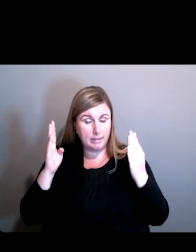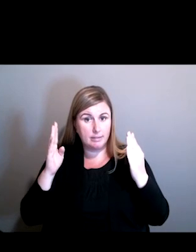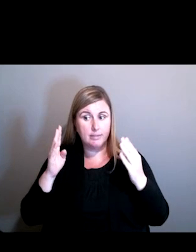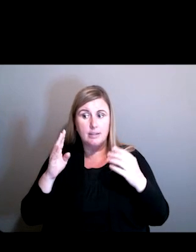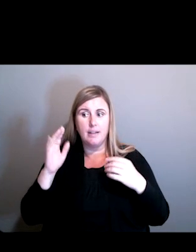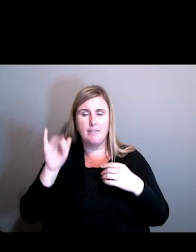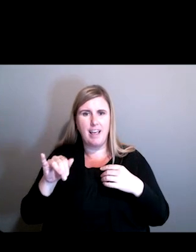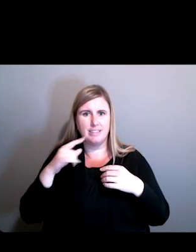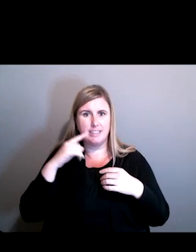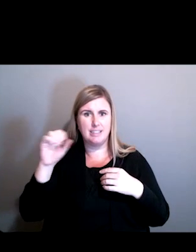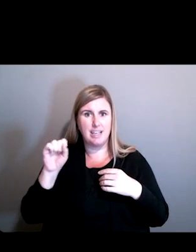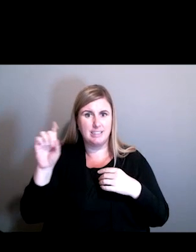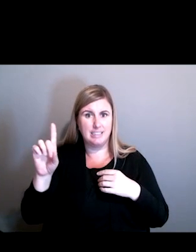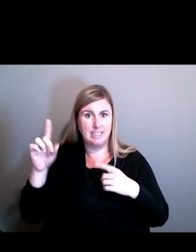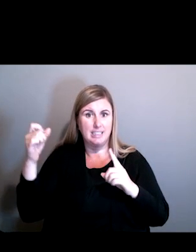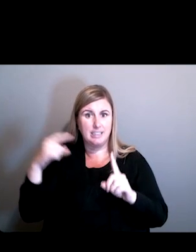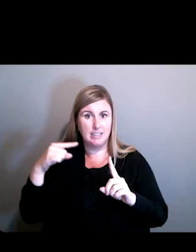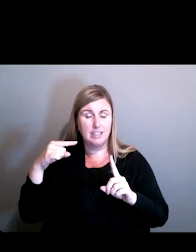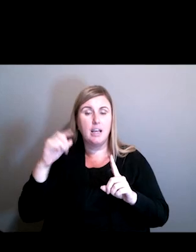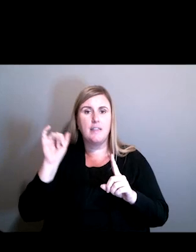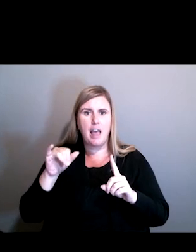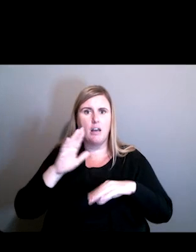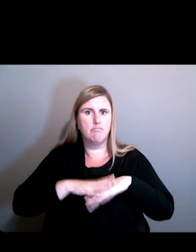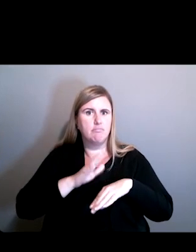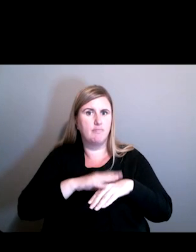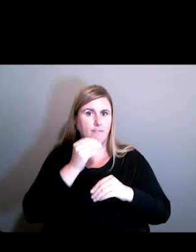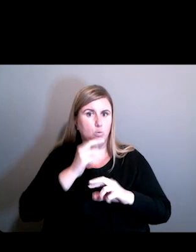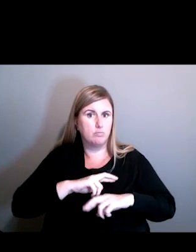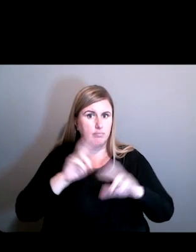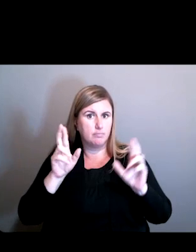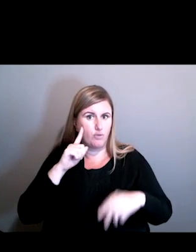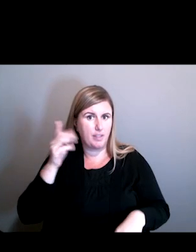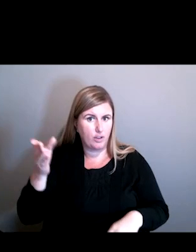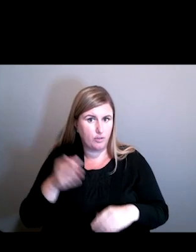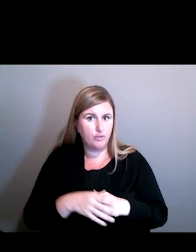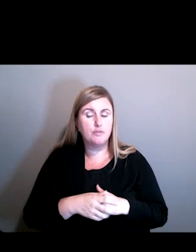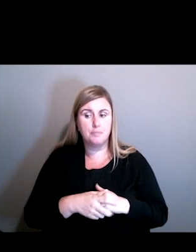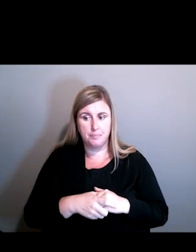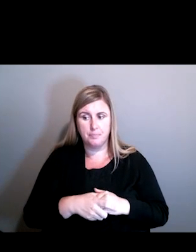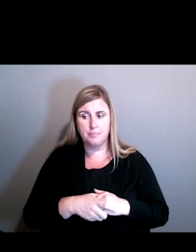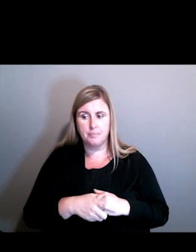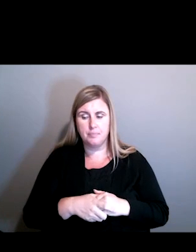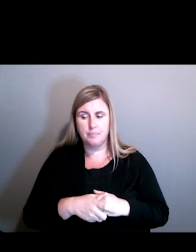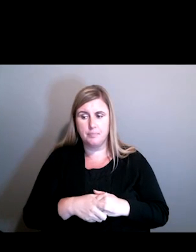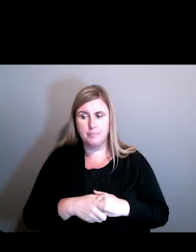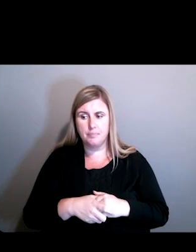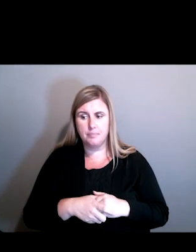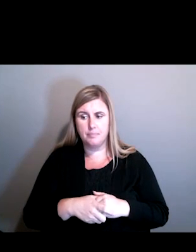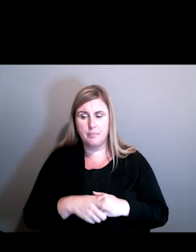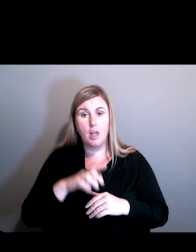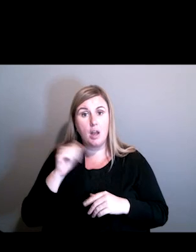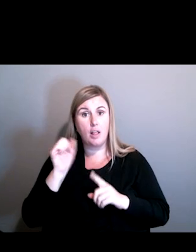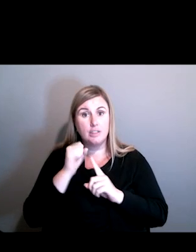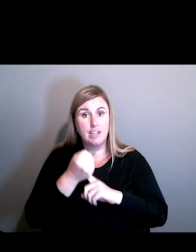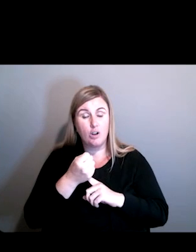That sign is the SD that signals food is available at that establishment. Okay, so